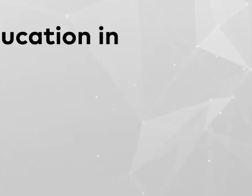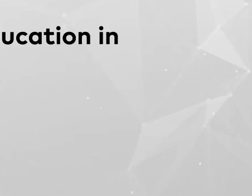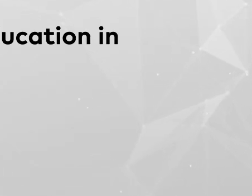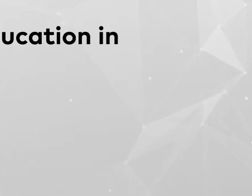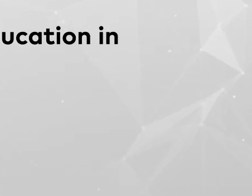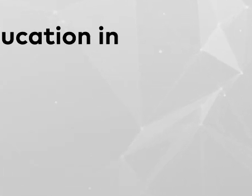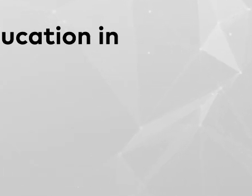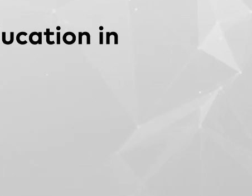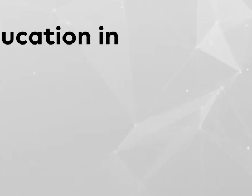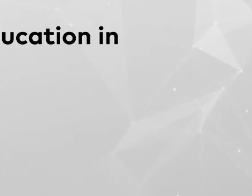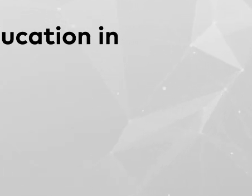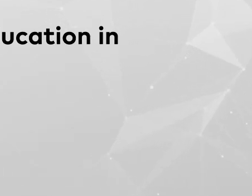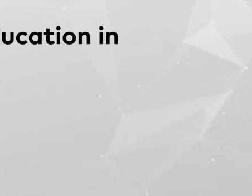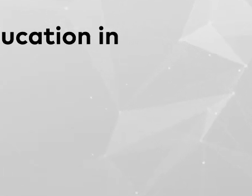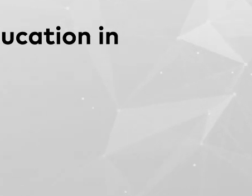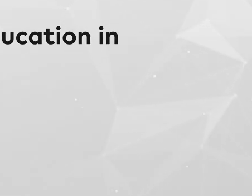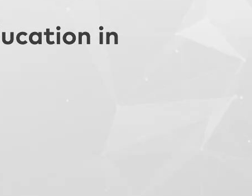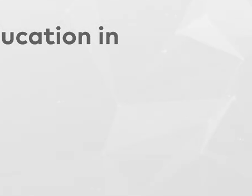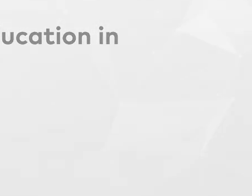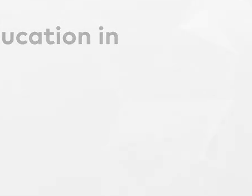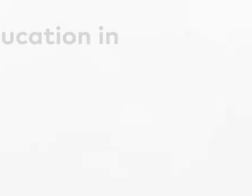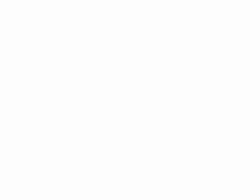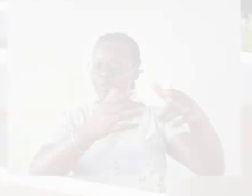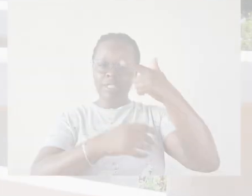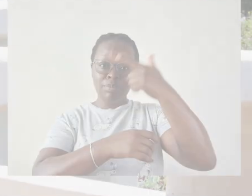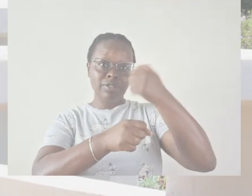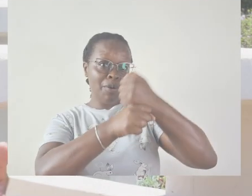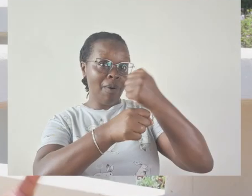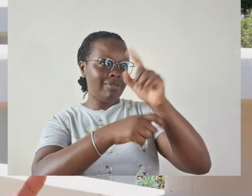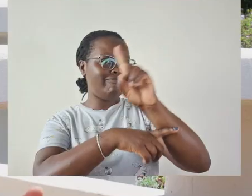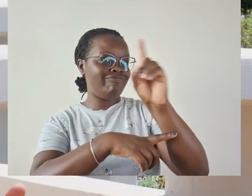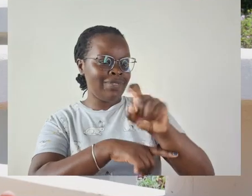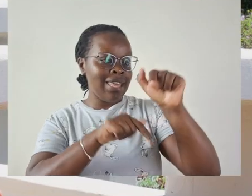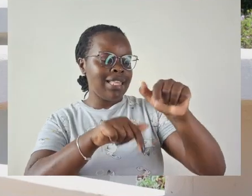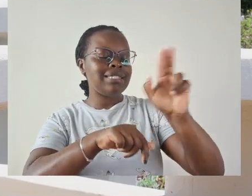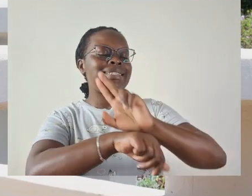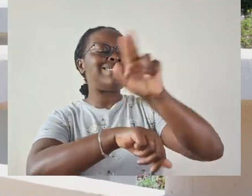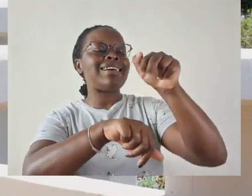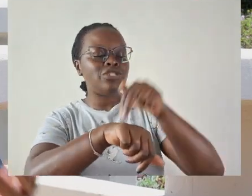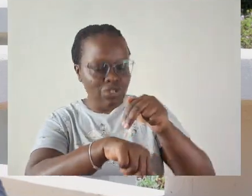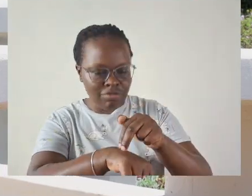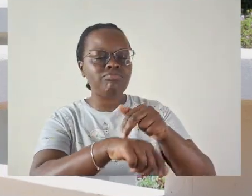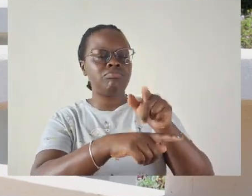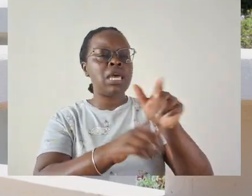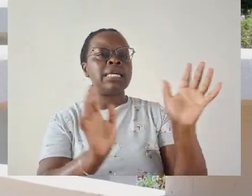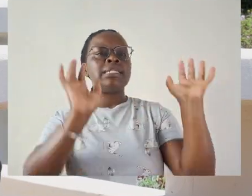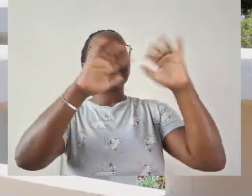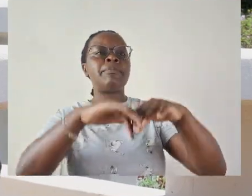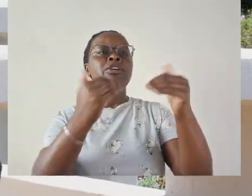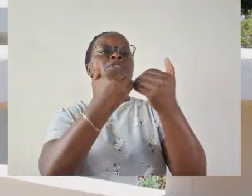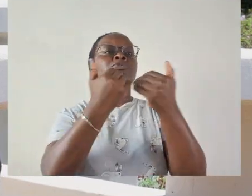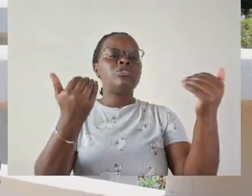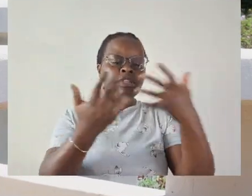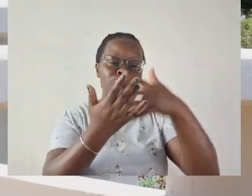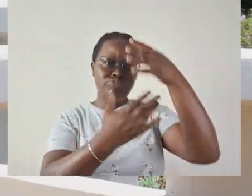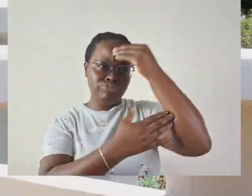help shape the future of education in our country? At this National EdTech Summit, students from across Kenya have gathered to